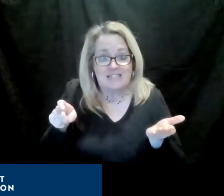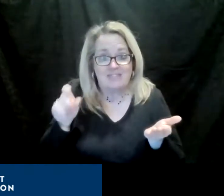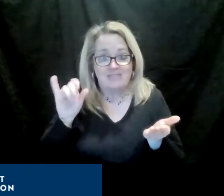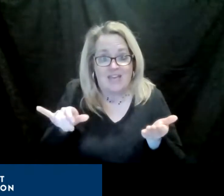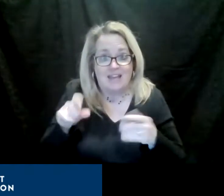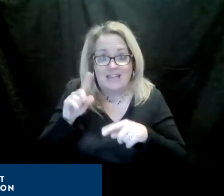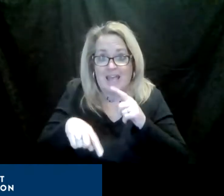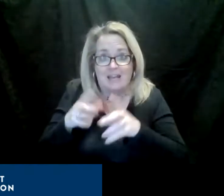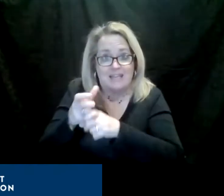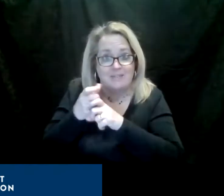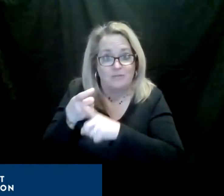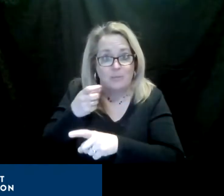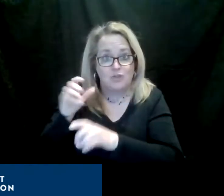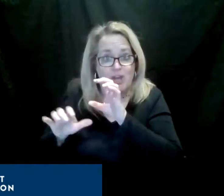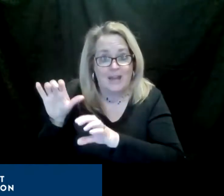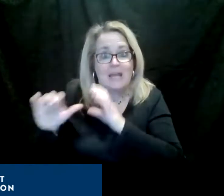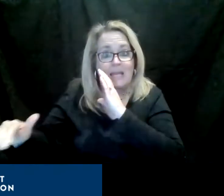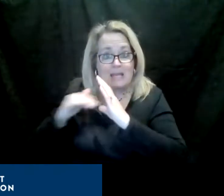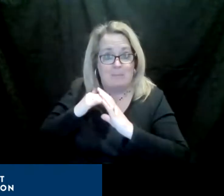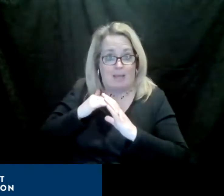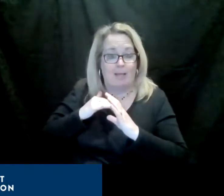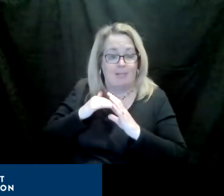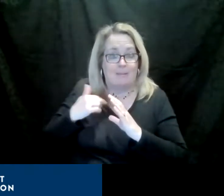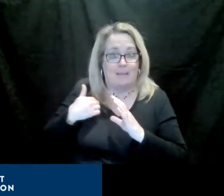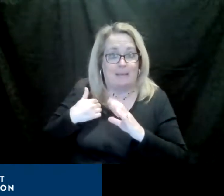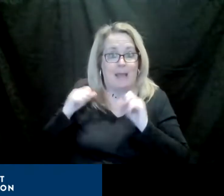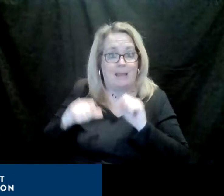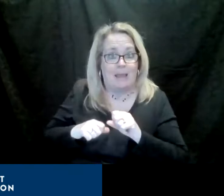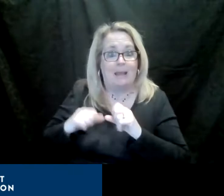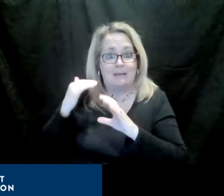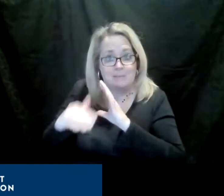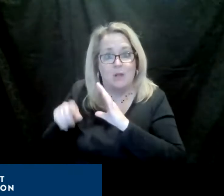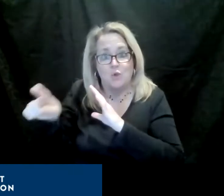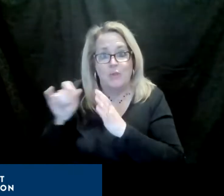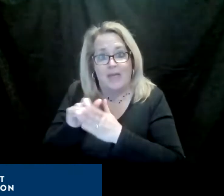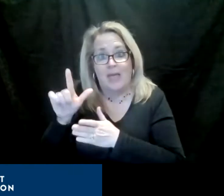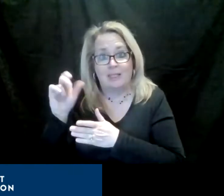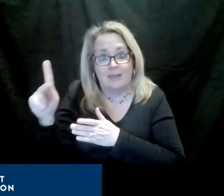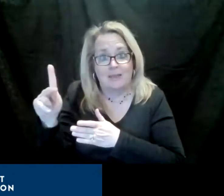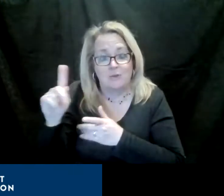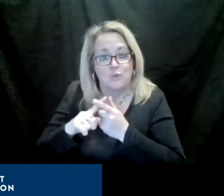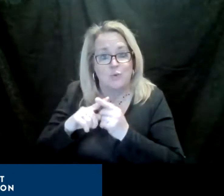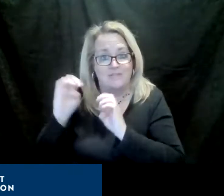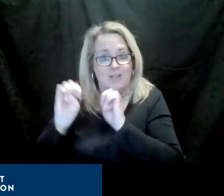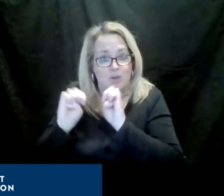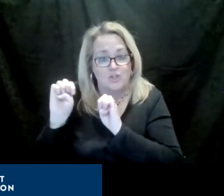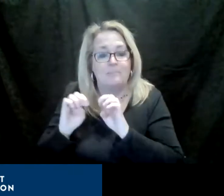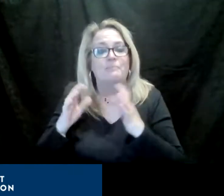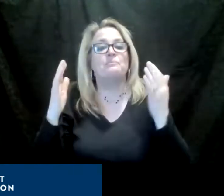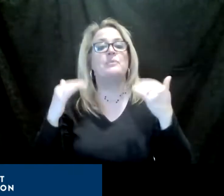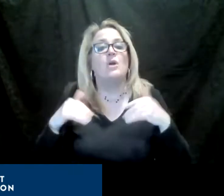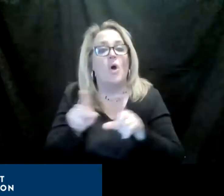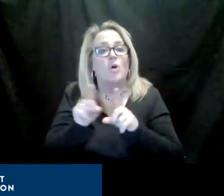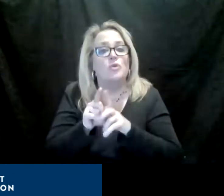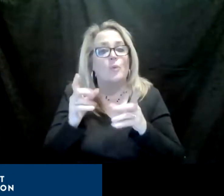and can't retrieve it from the chat, please email me and I can email you that link. I also want to remind